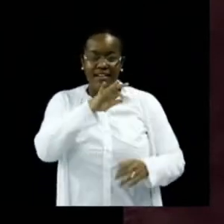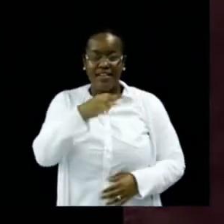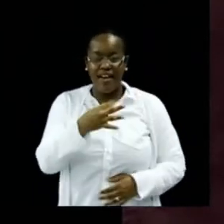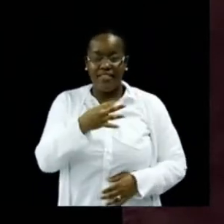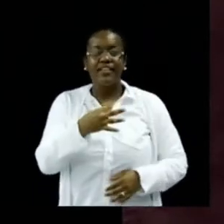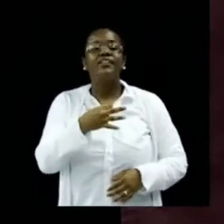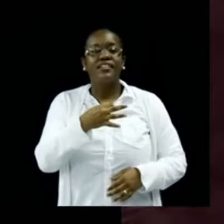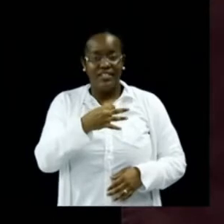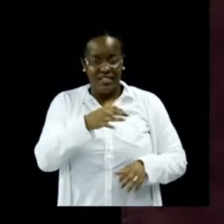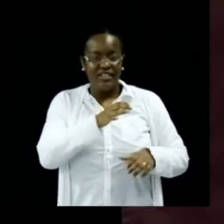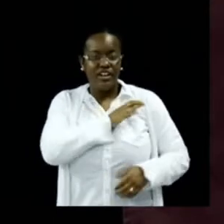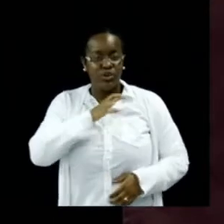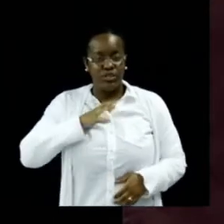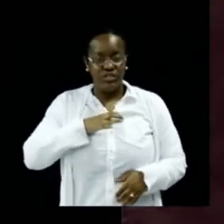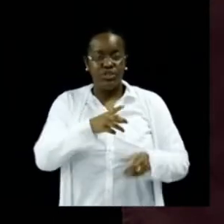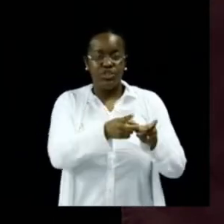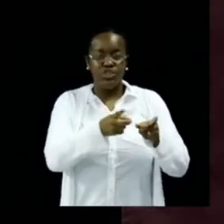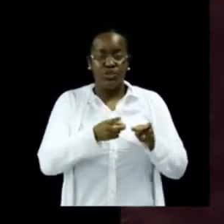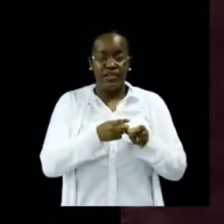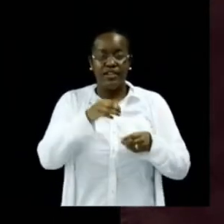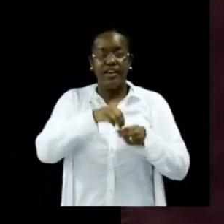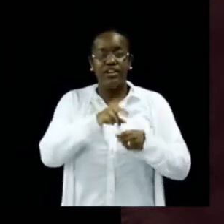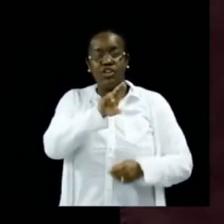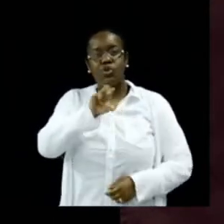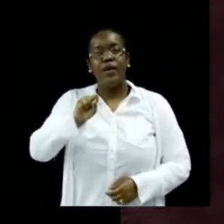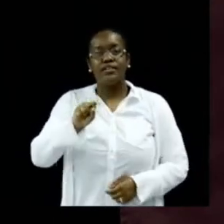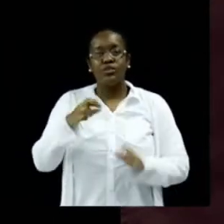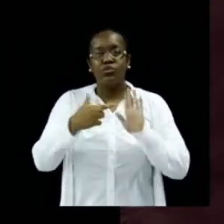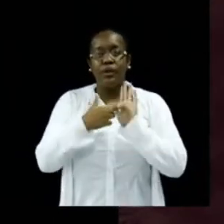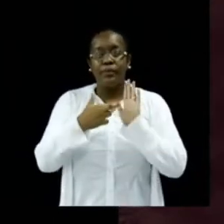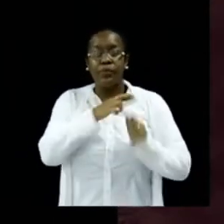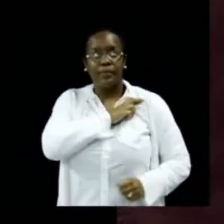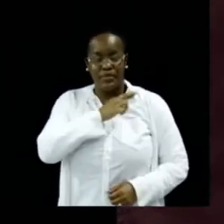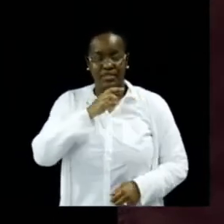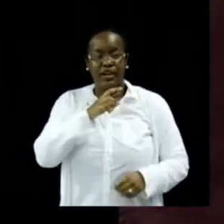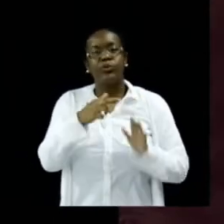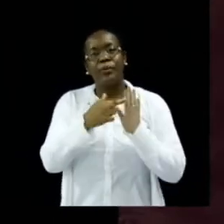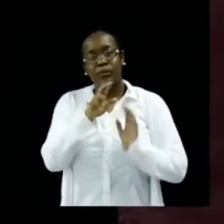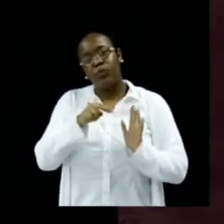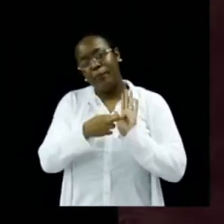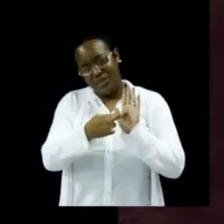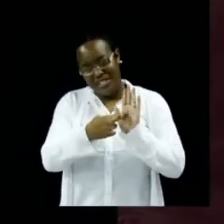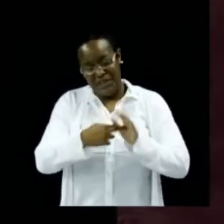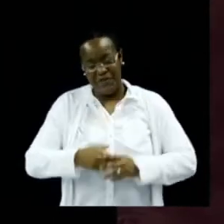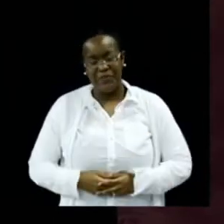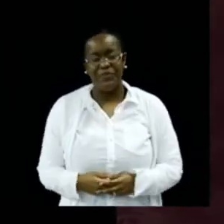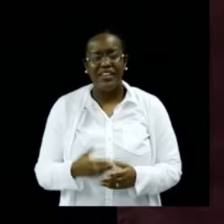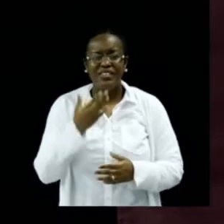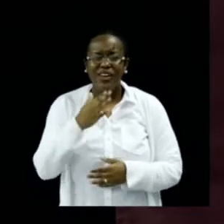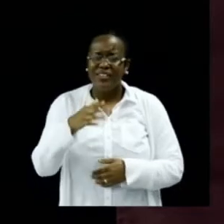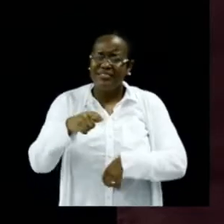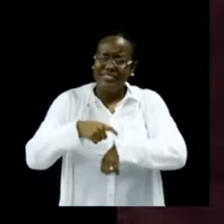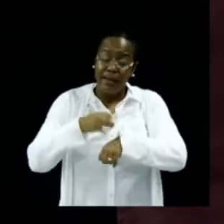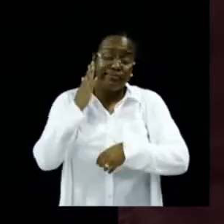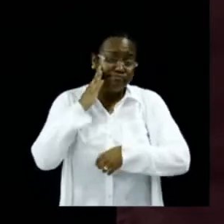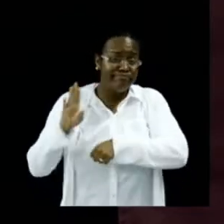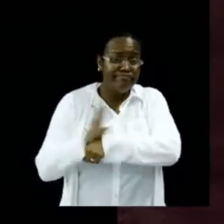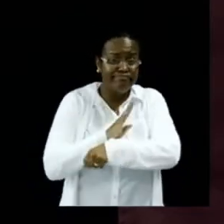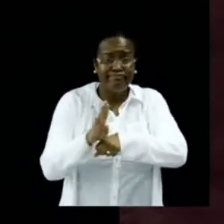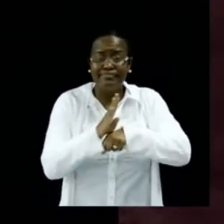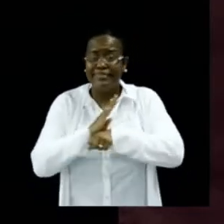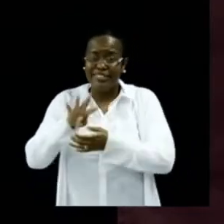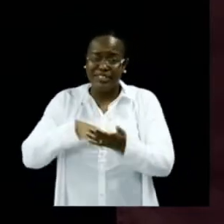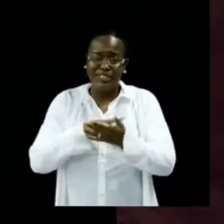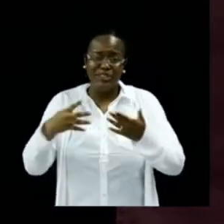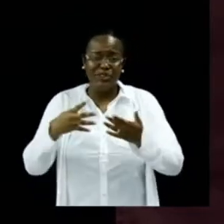Congressional District in the United States House of Representatives. We thank you for taking time out of your busy schedules to pay tribute